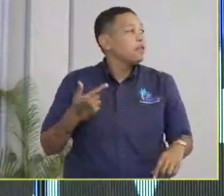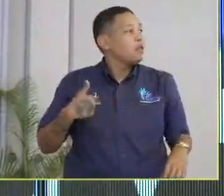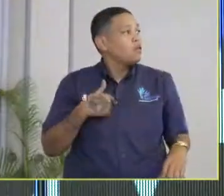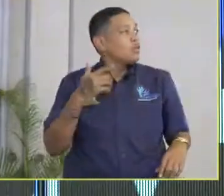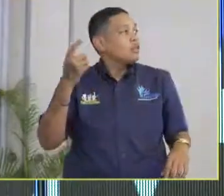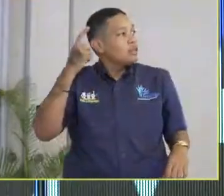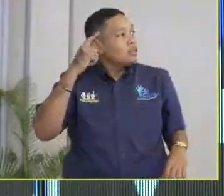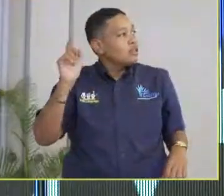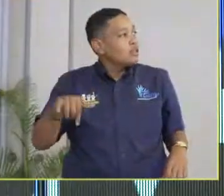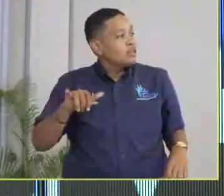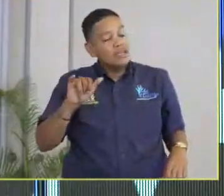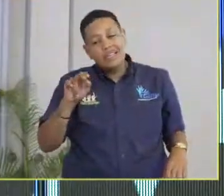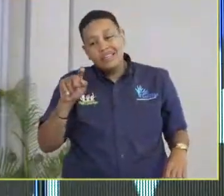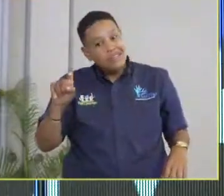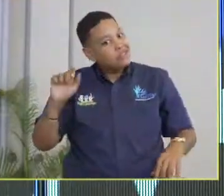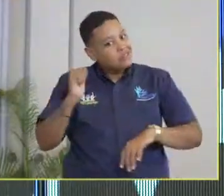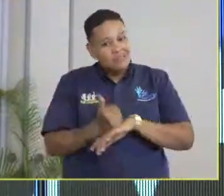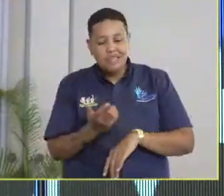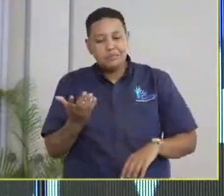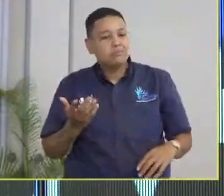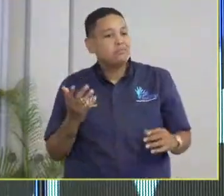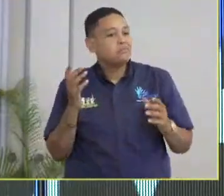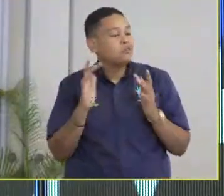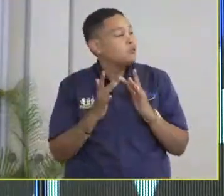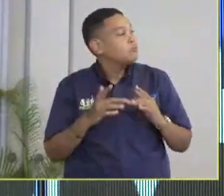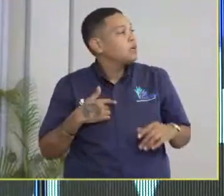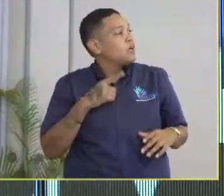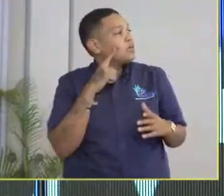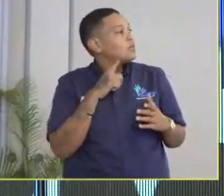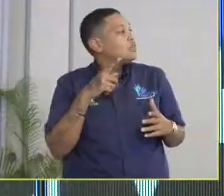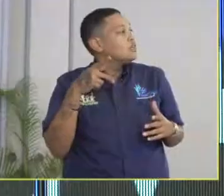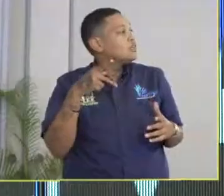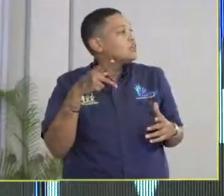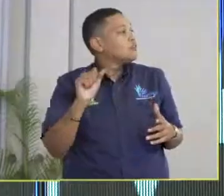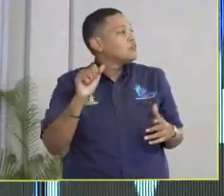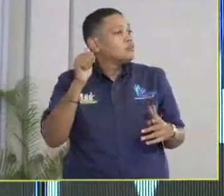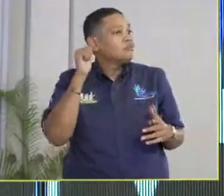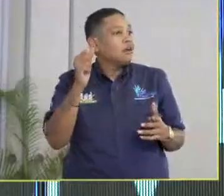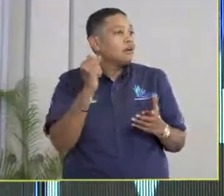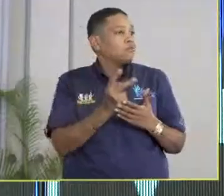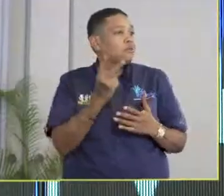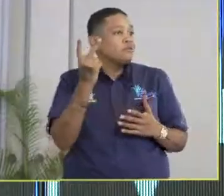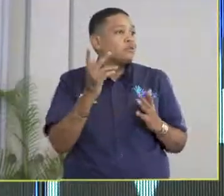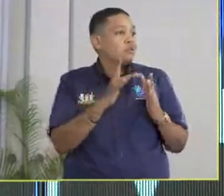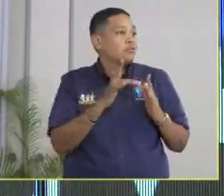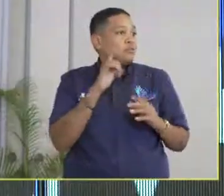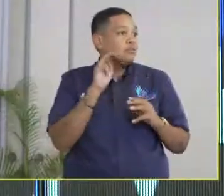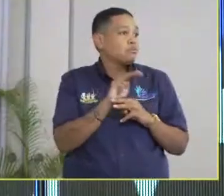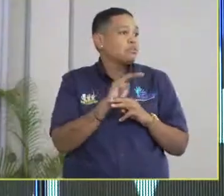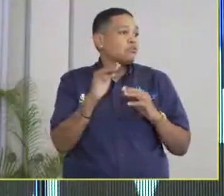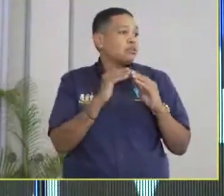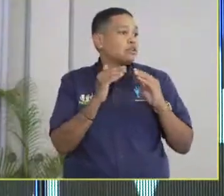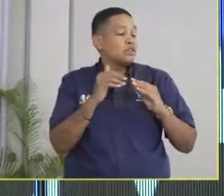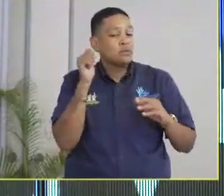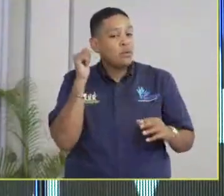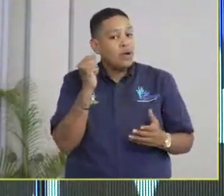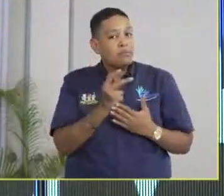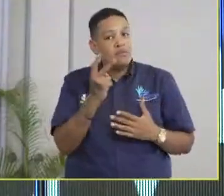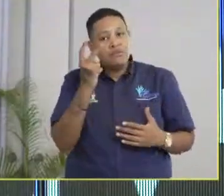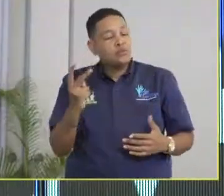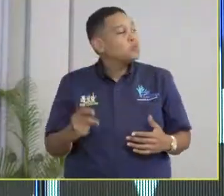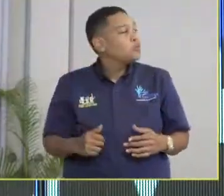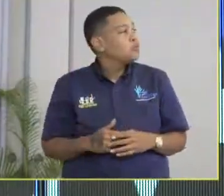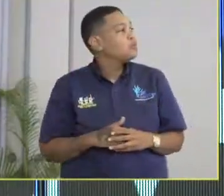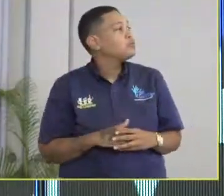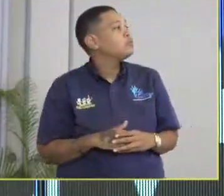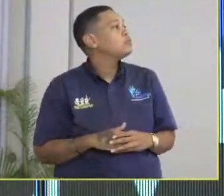said, boy, Yaniv, I don't think the PS is going to approve 2 websites for the Ministry of Justice. And there it